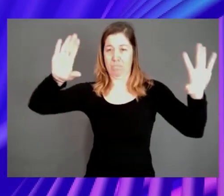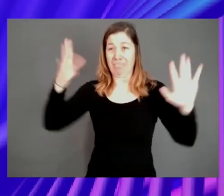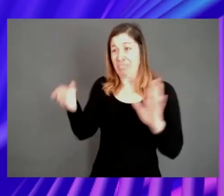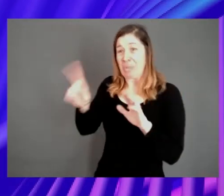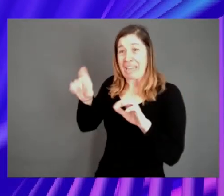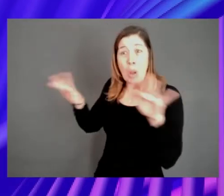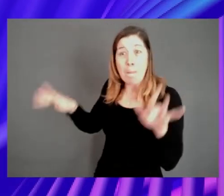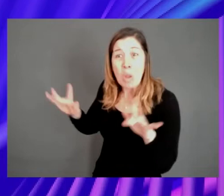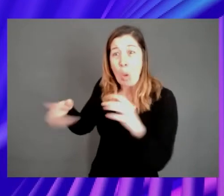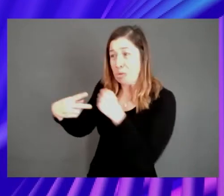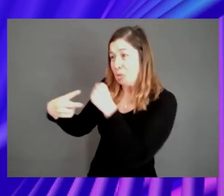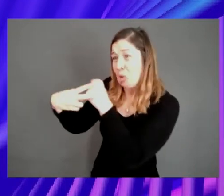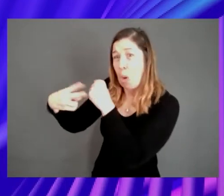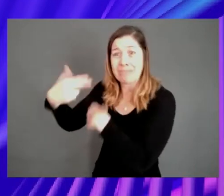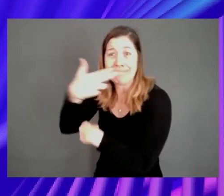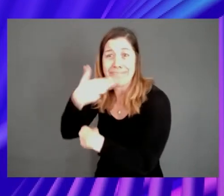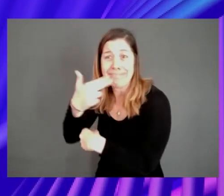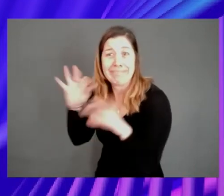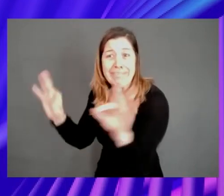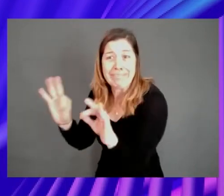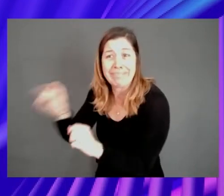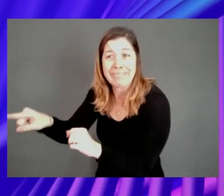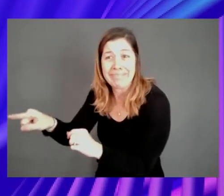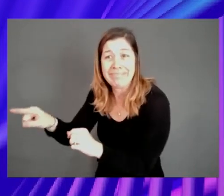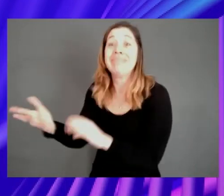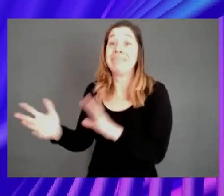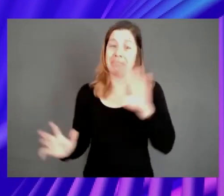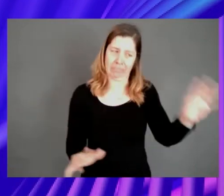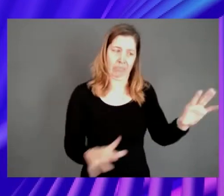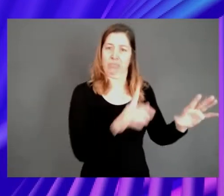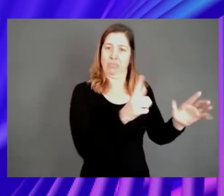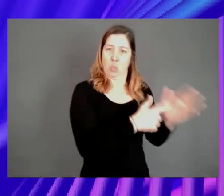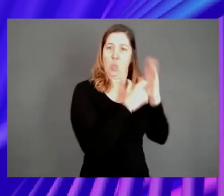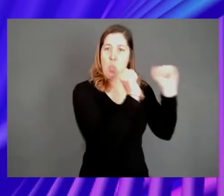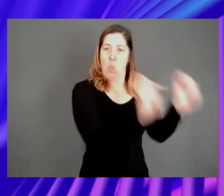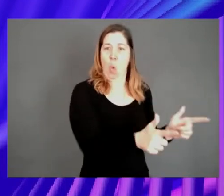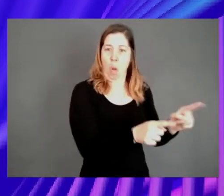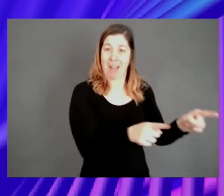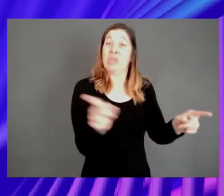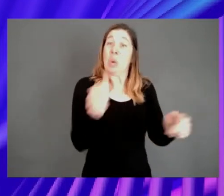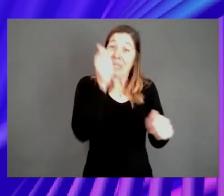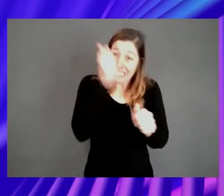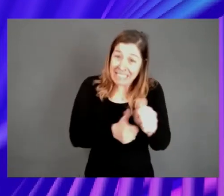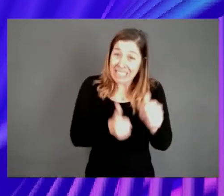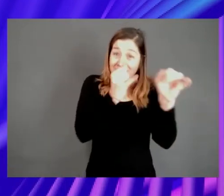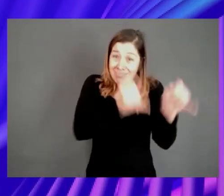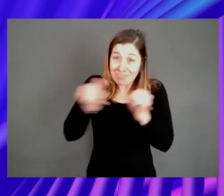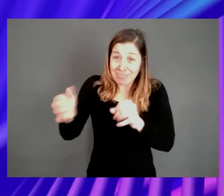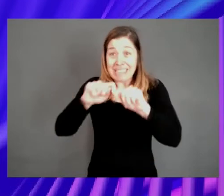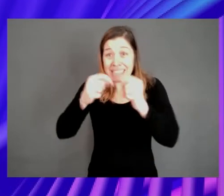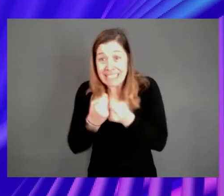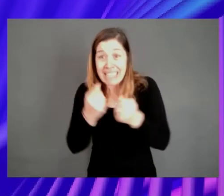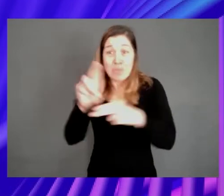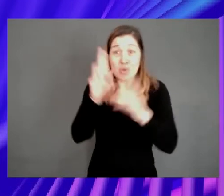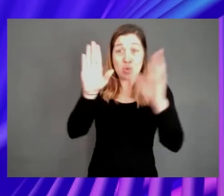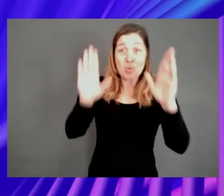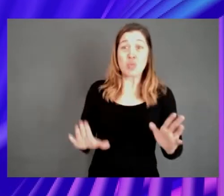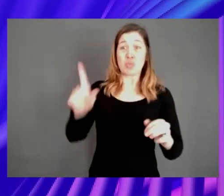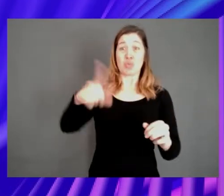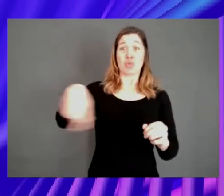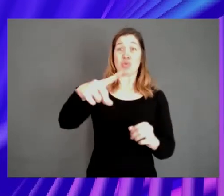right? And so each individual user or team, as they log into Service Catalog, are presented